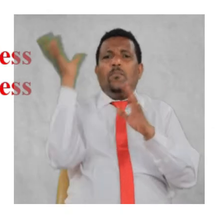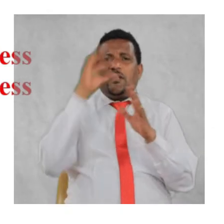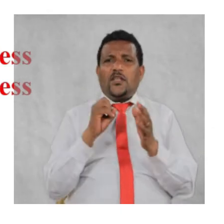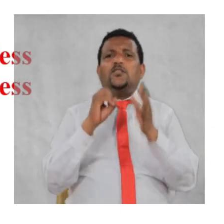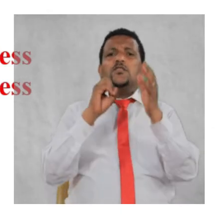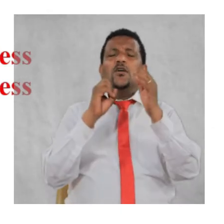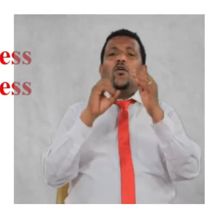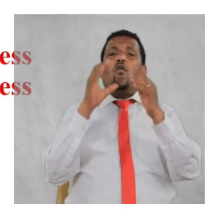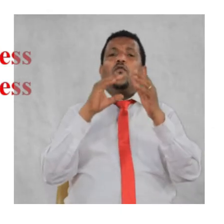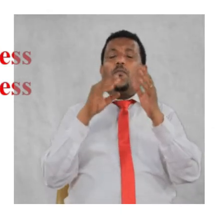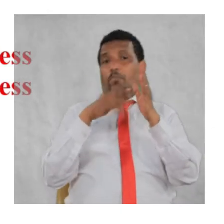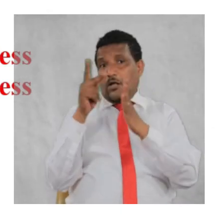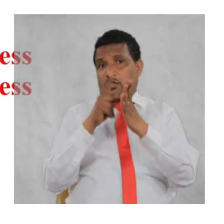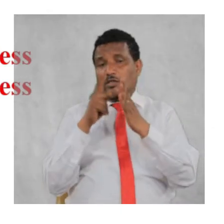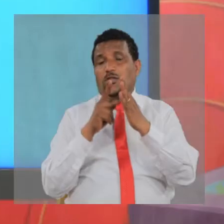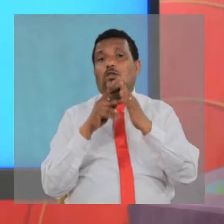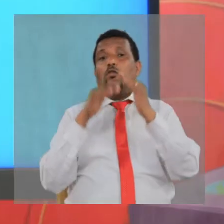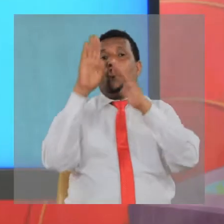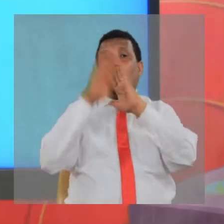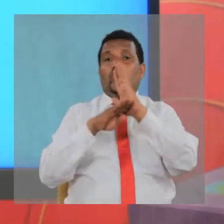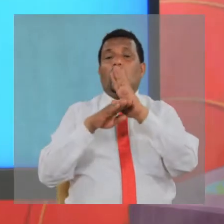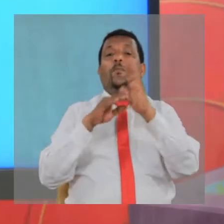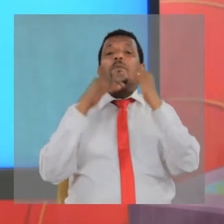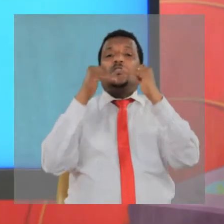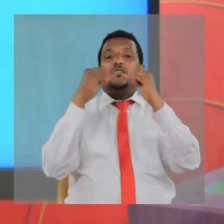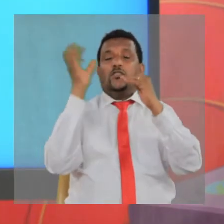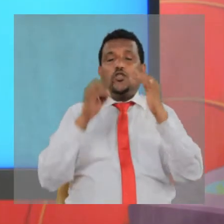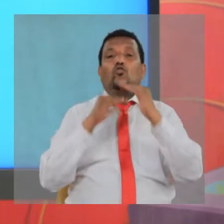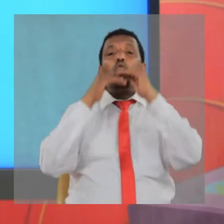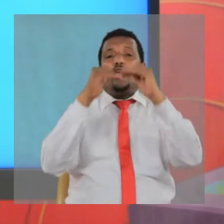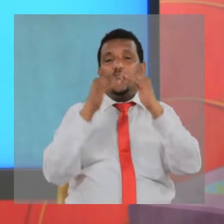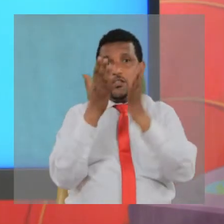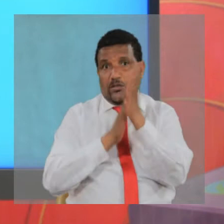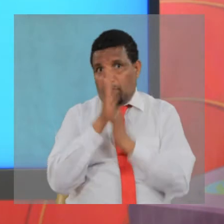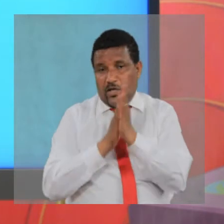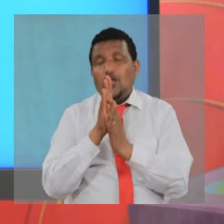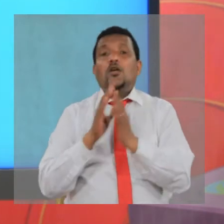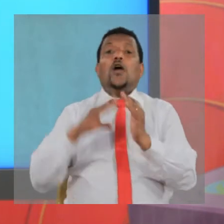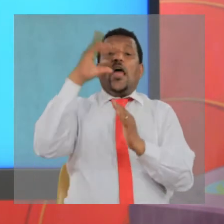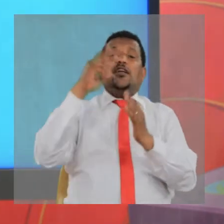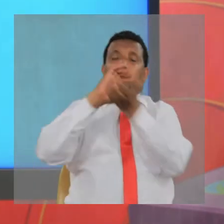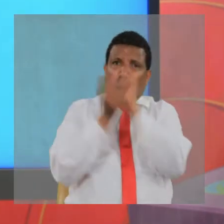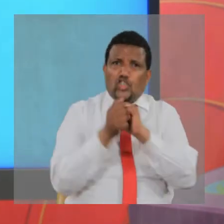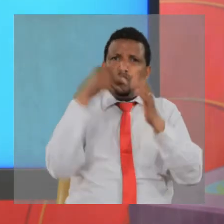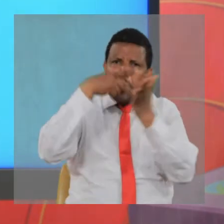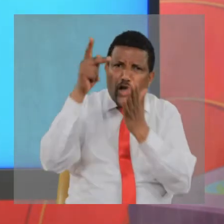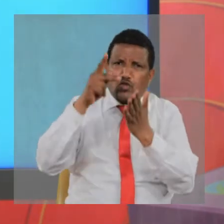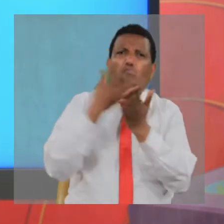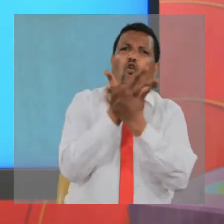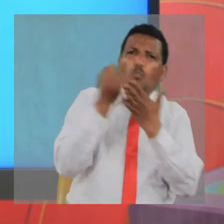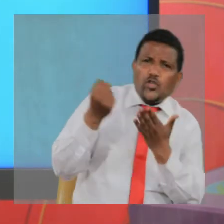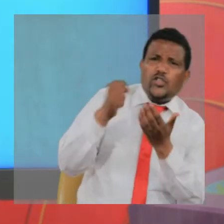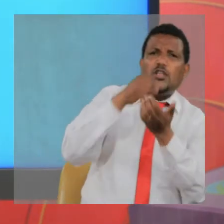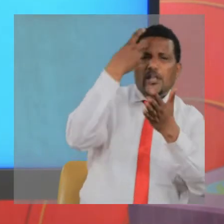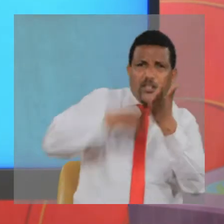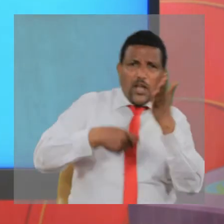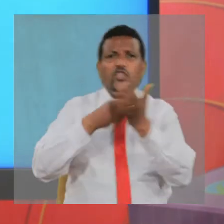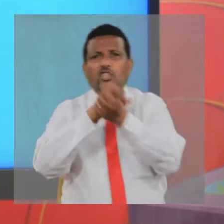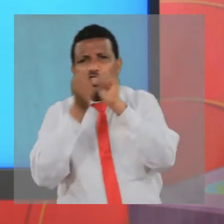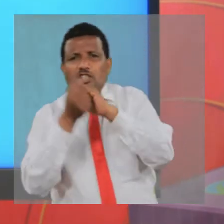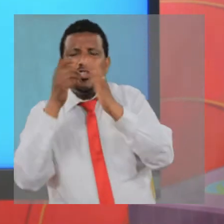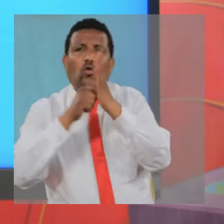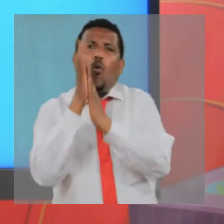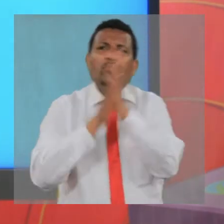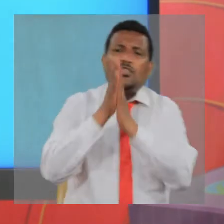quantity demanded. That means even though there is a higher change in price of a commodity, if the resulting change in quantity demanded is